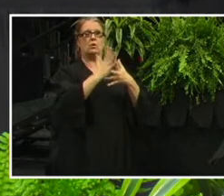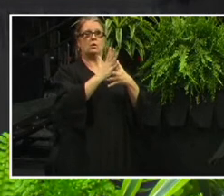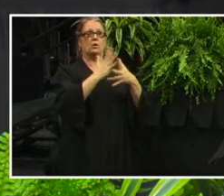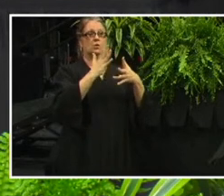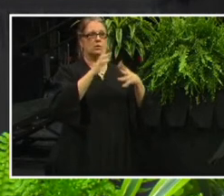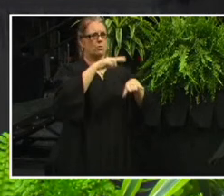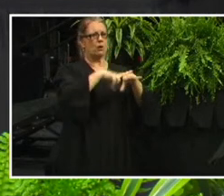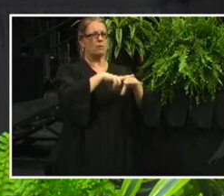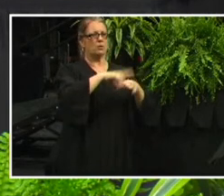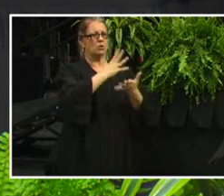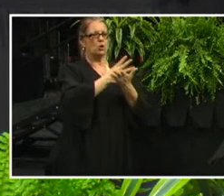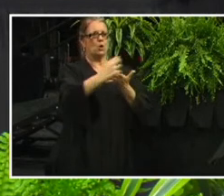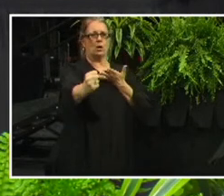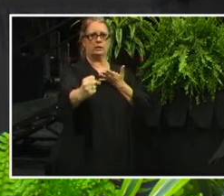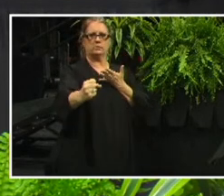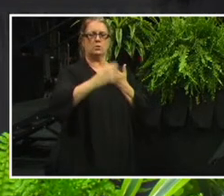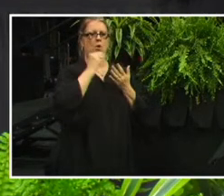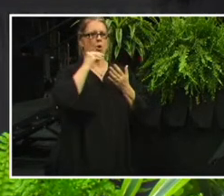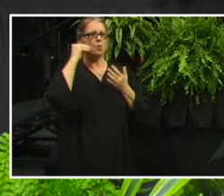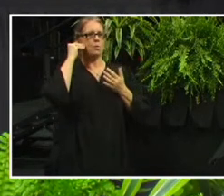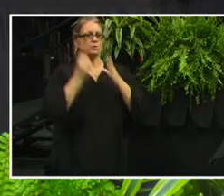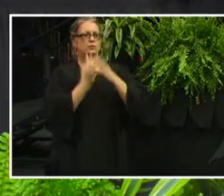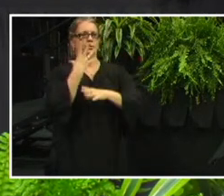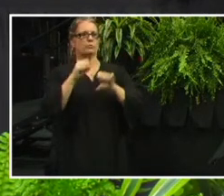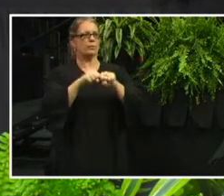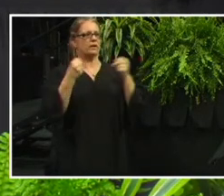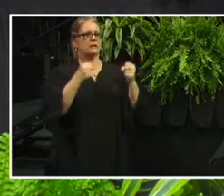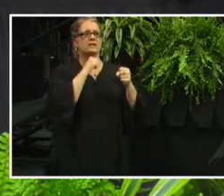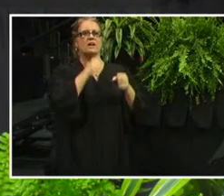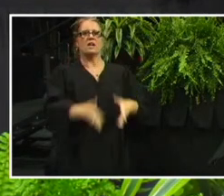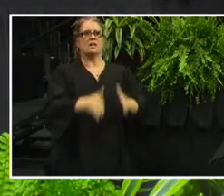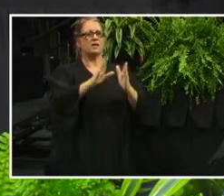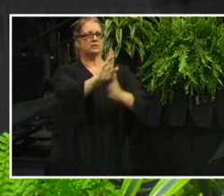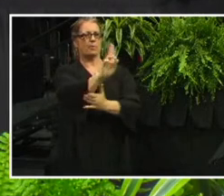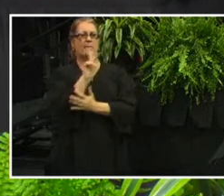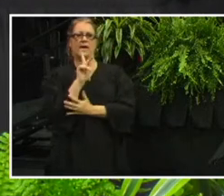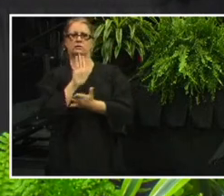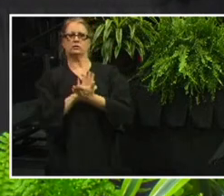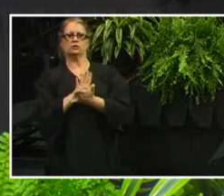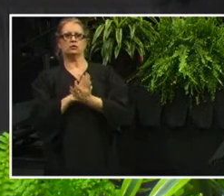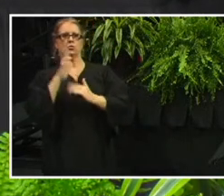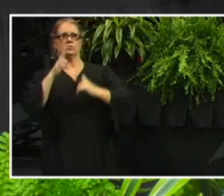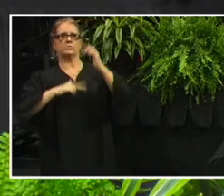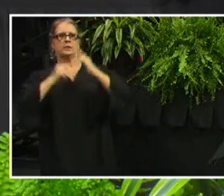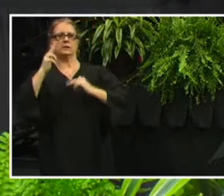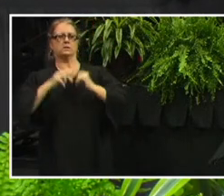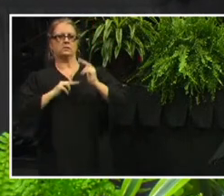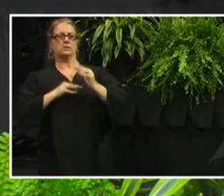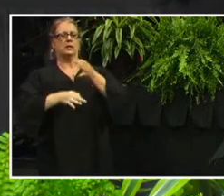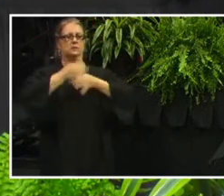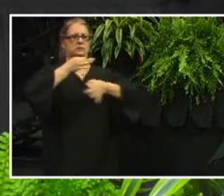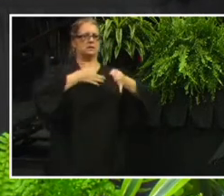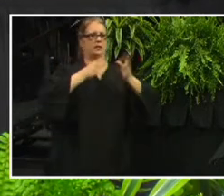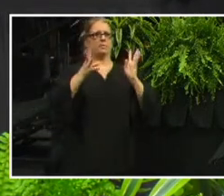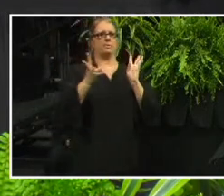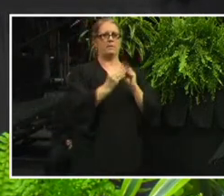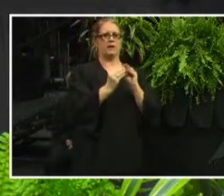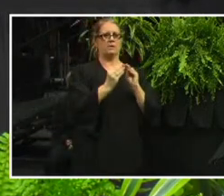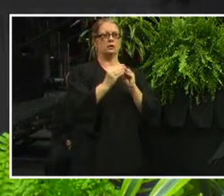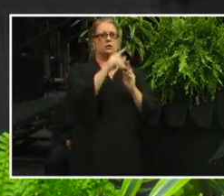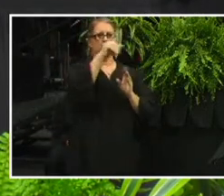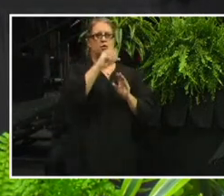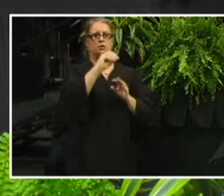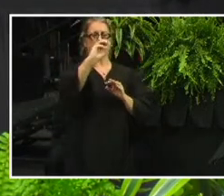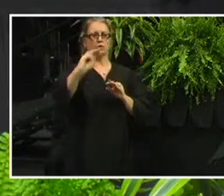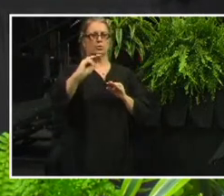away. They went home for spring break and they weren't allowed to come back. Instead, they met with their teachers on Zoom